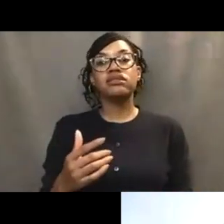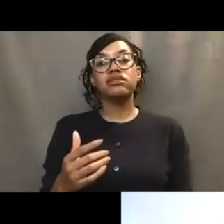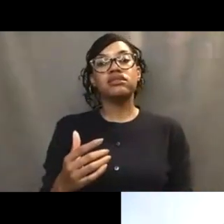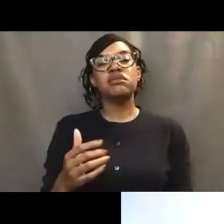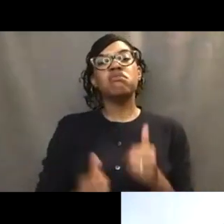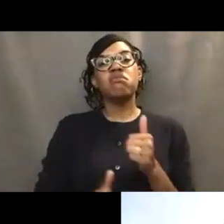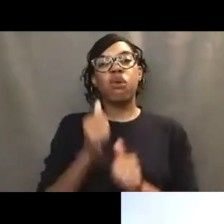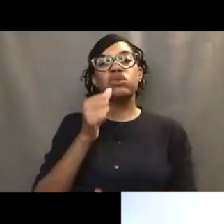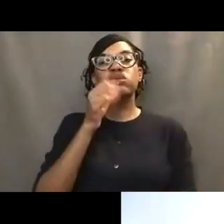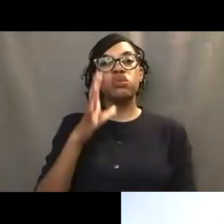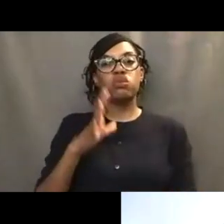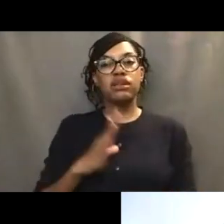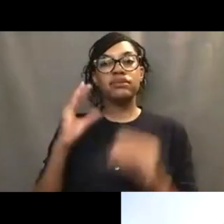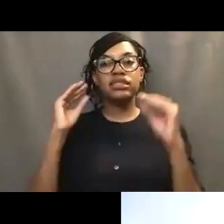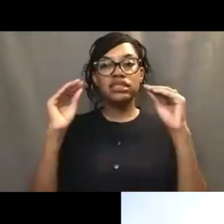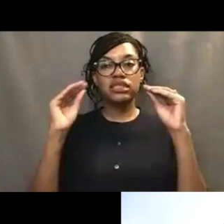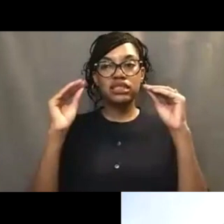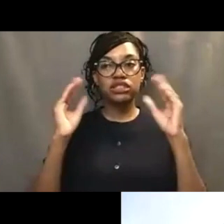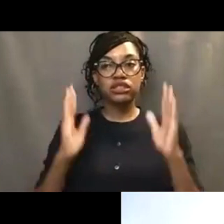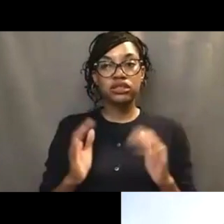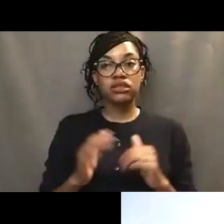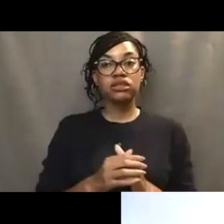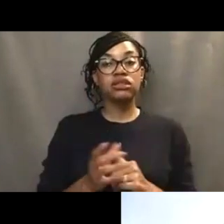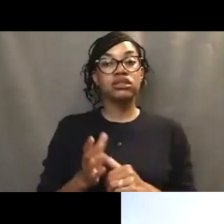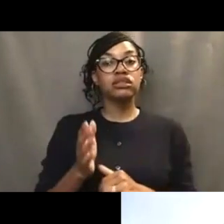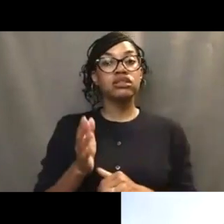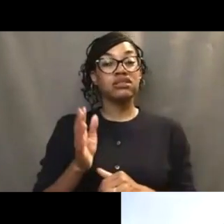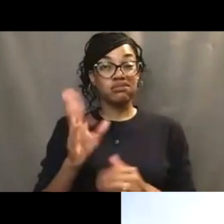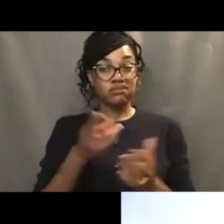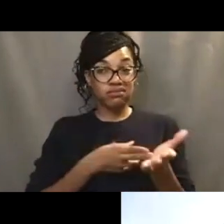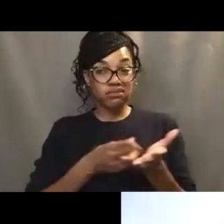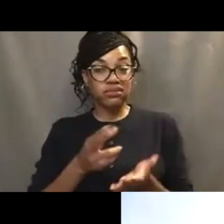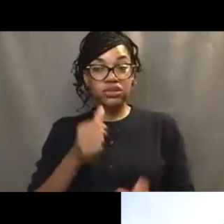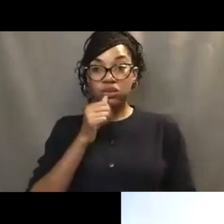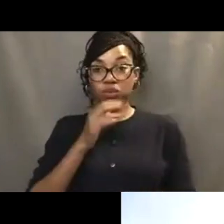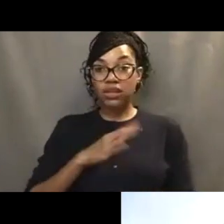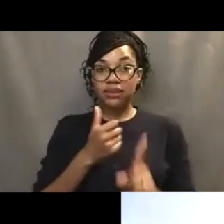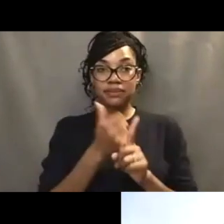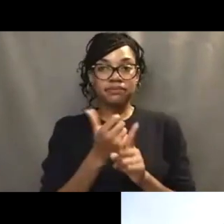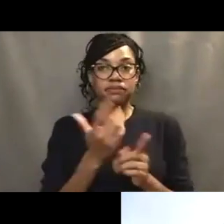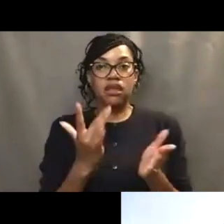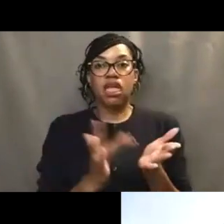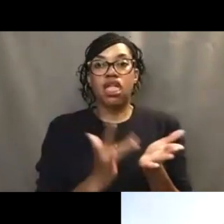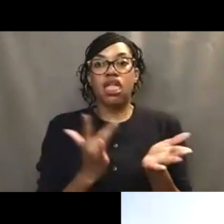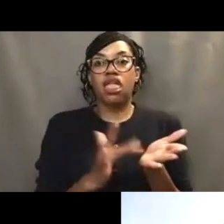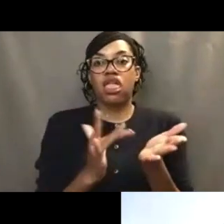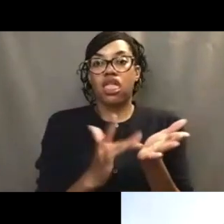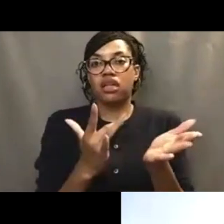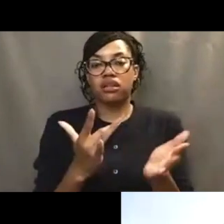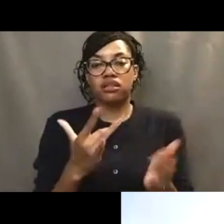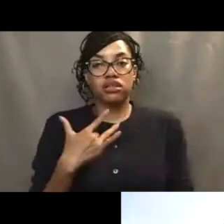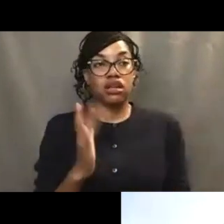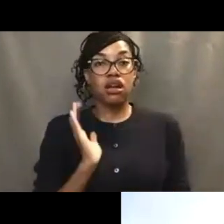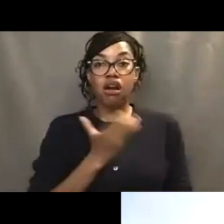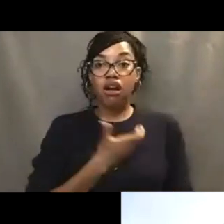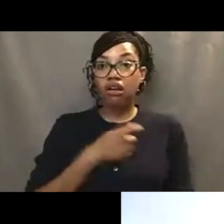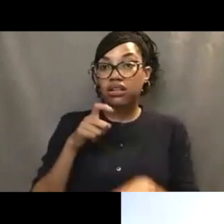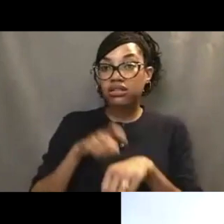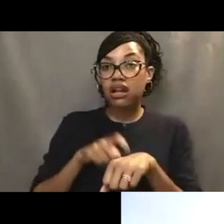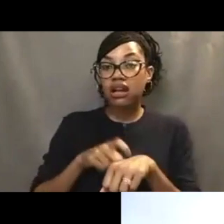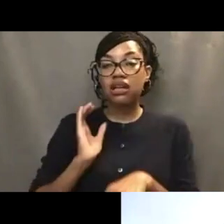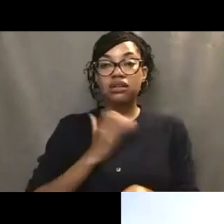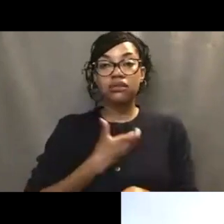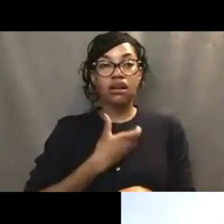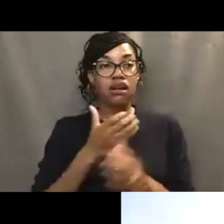honest, we have been used. Our time and our efforts have not been valued. Within our district, a majority of